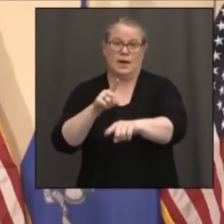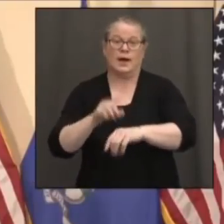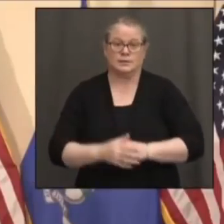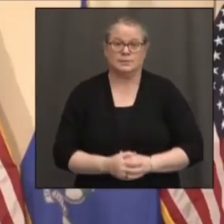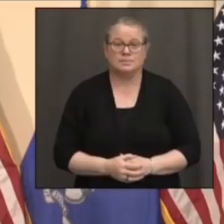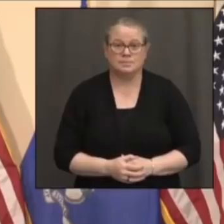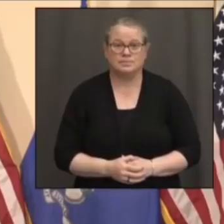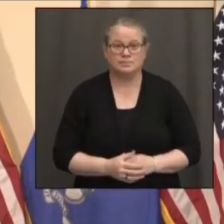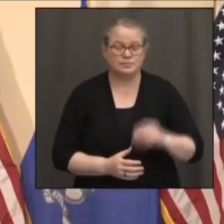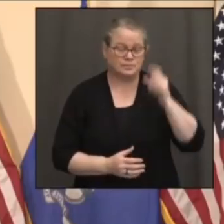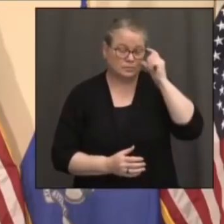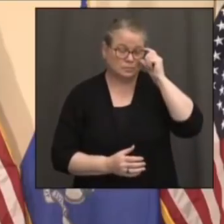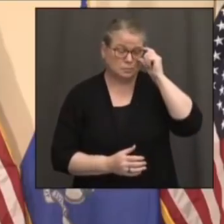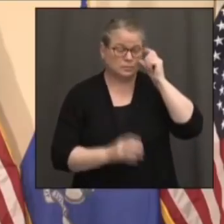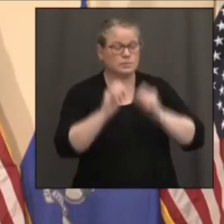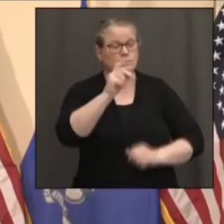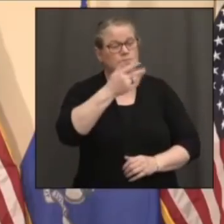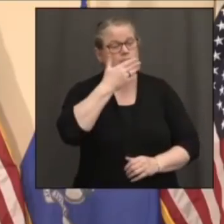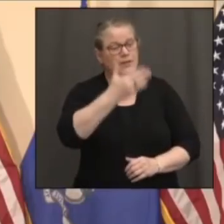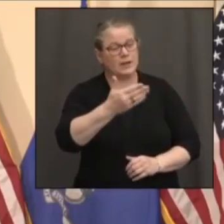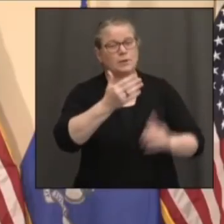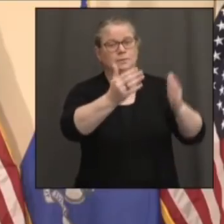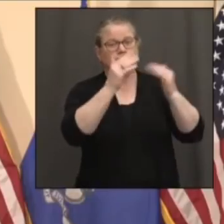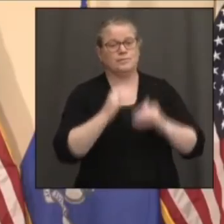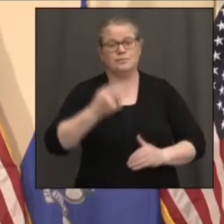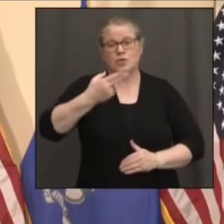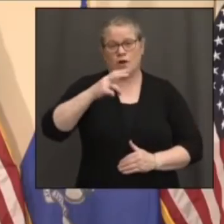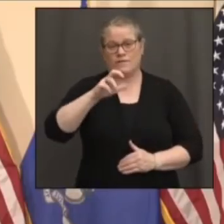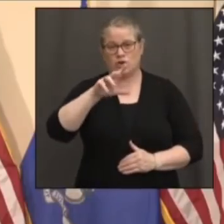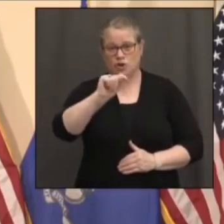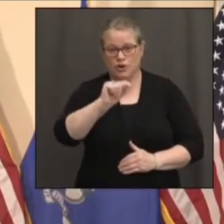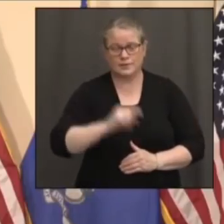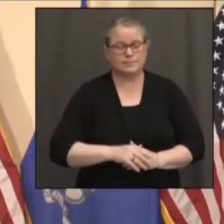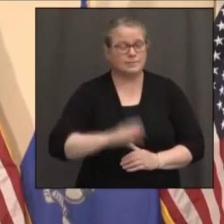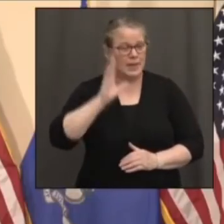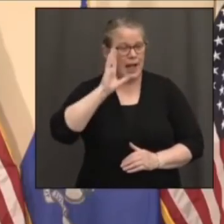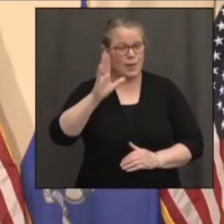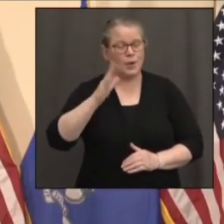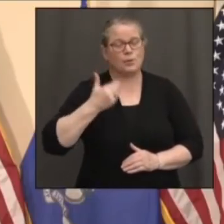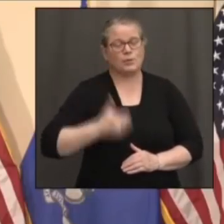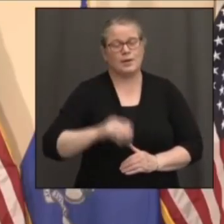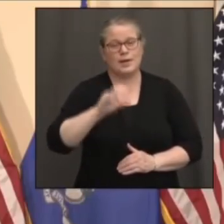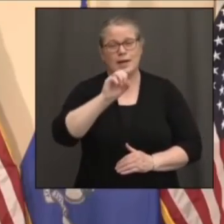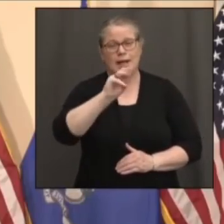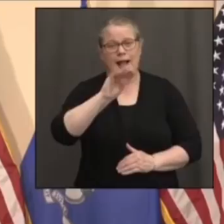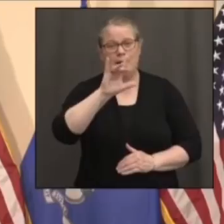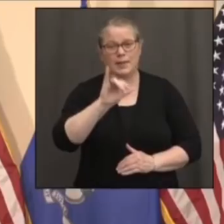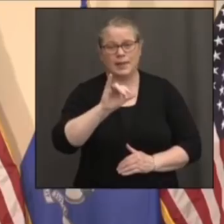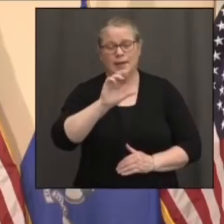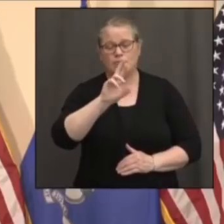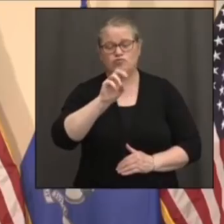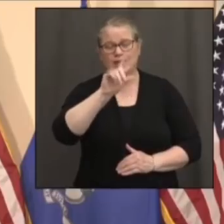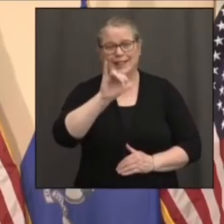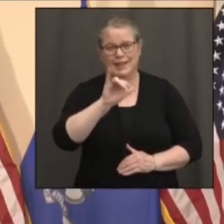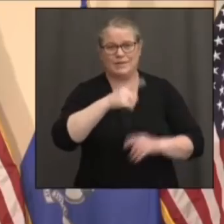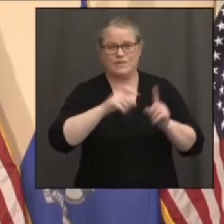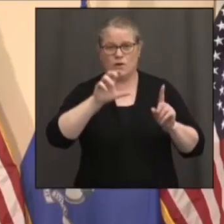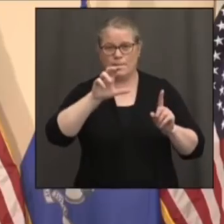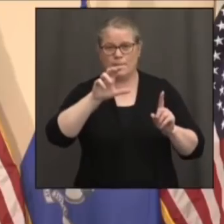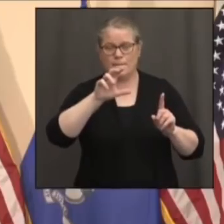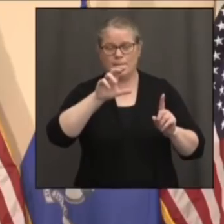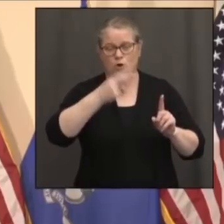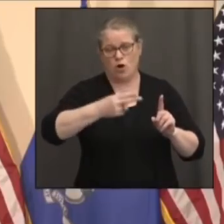The Hartford Current. Hey, everybody, this is Emily Brindley from The Current. So first question, I wanted to ask about herd immunity. I know